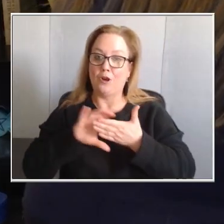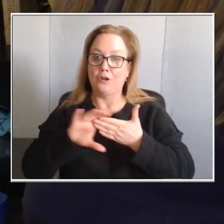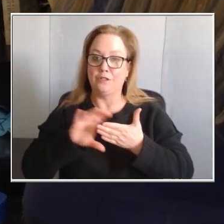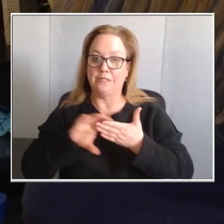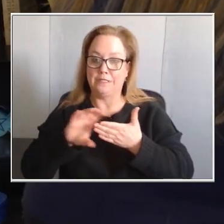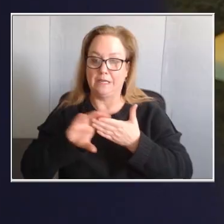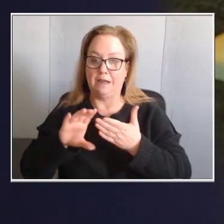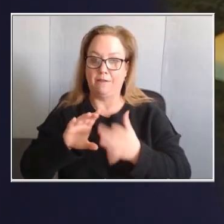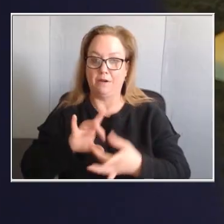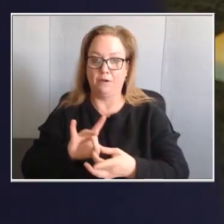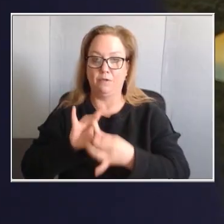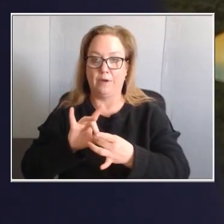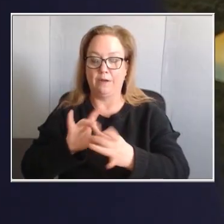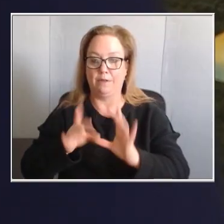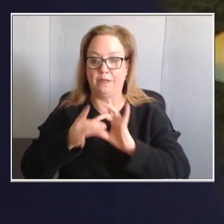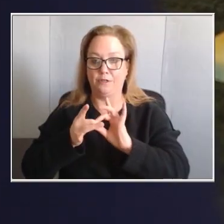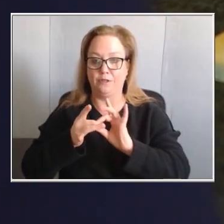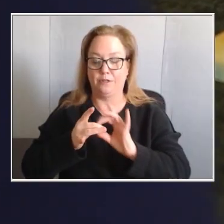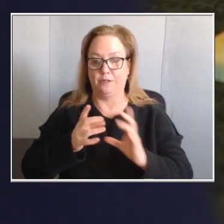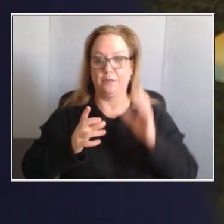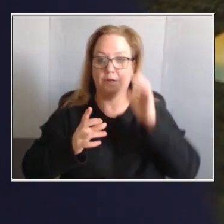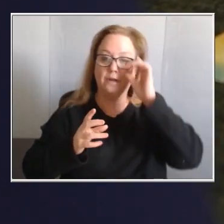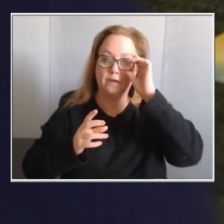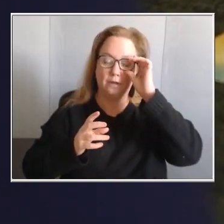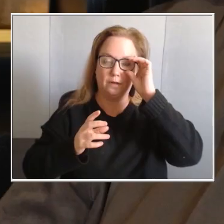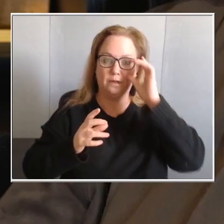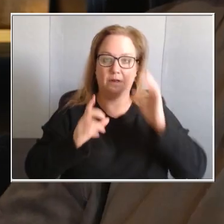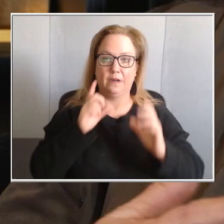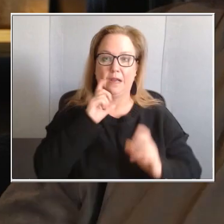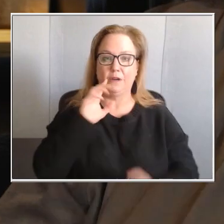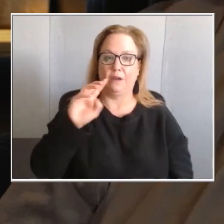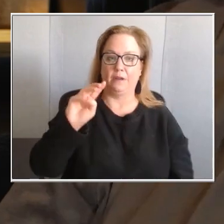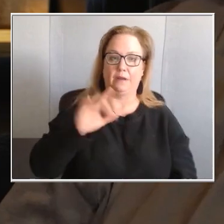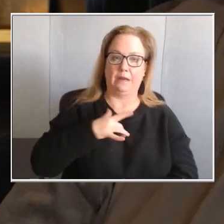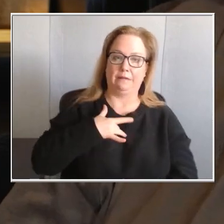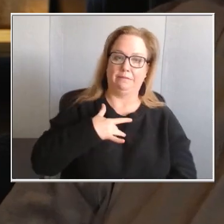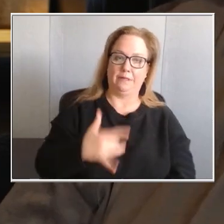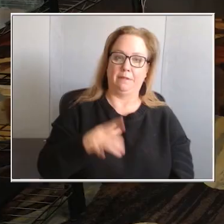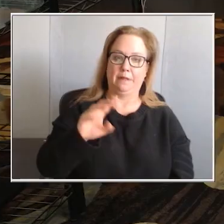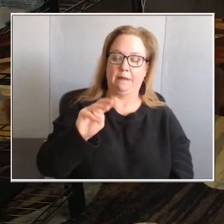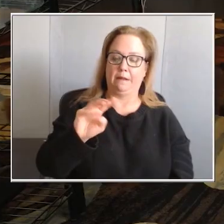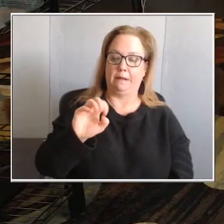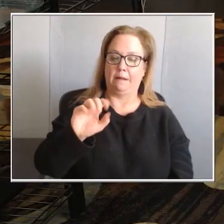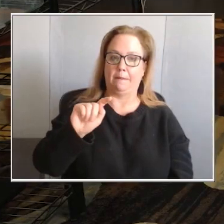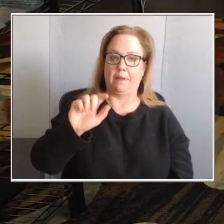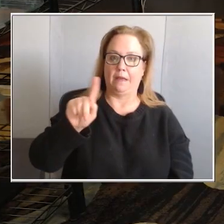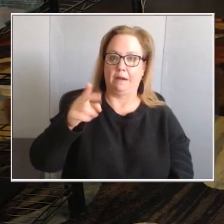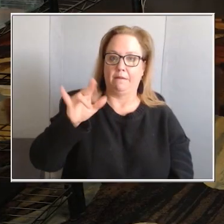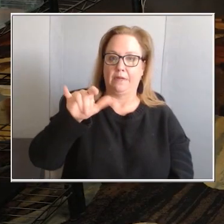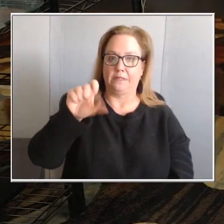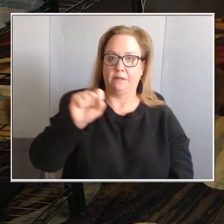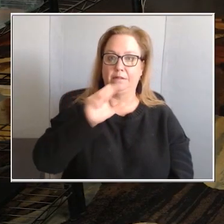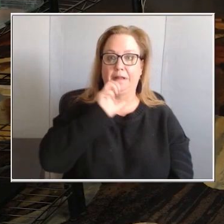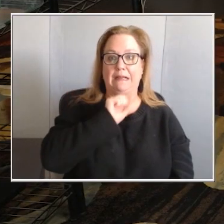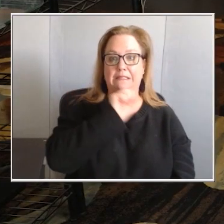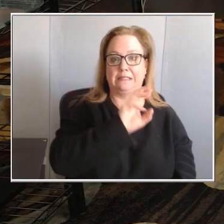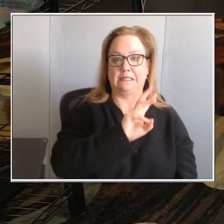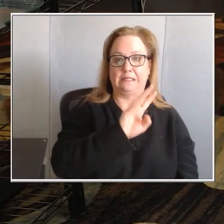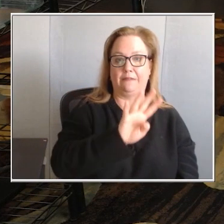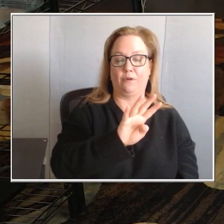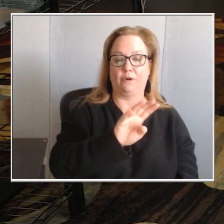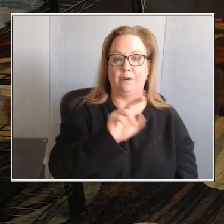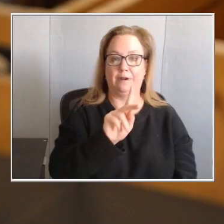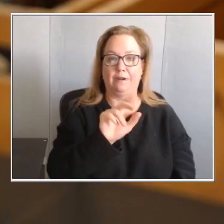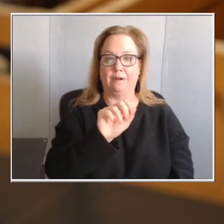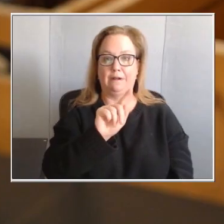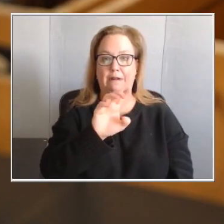we go. So I do lean more towards the metaphysical and the power of attraction. 64-year-old Katie Kopp loves to